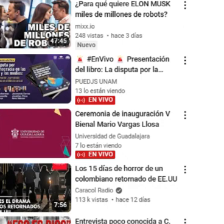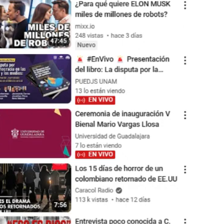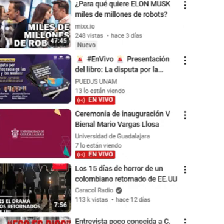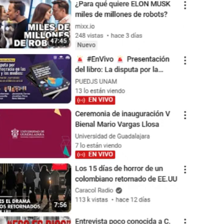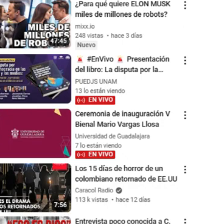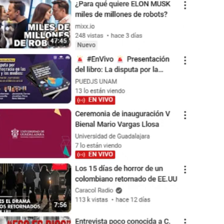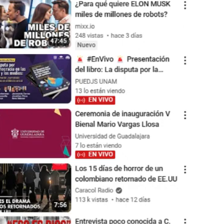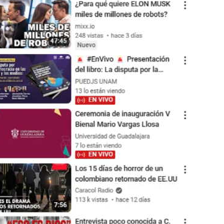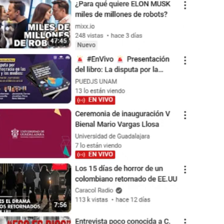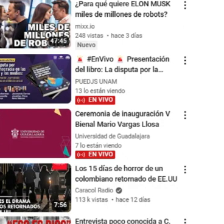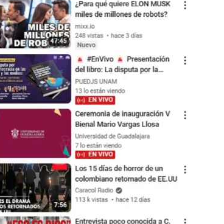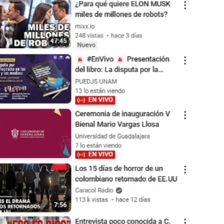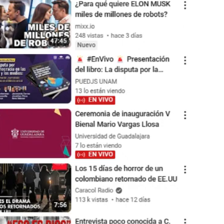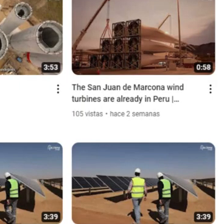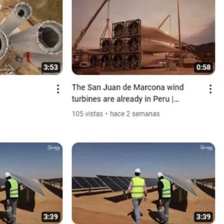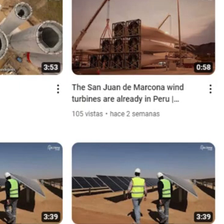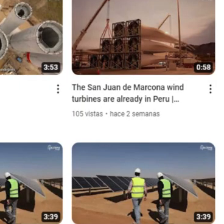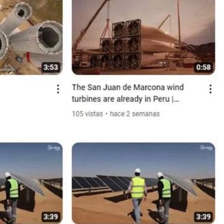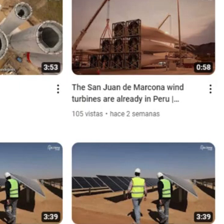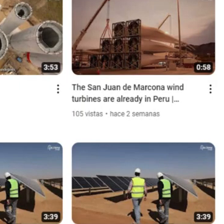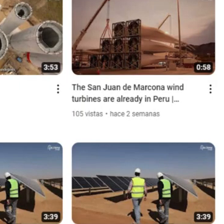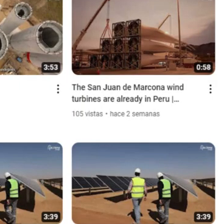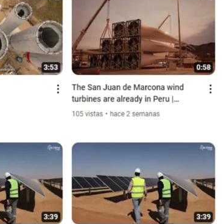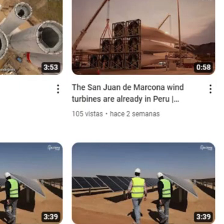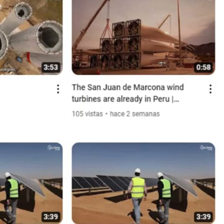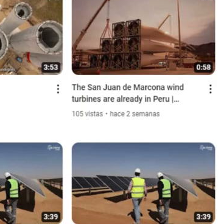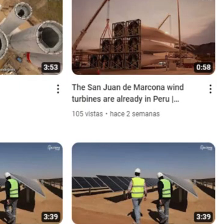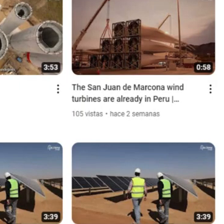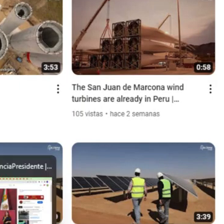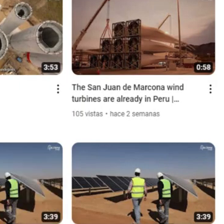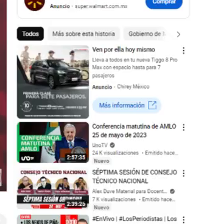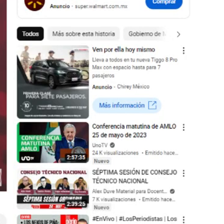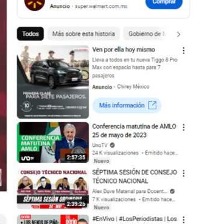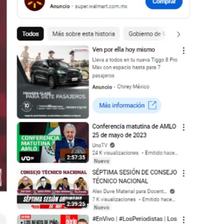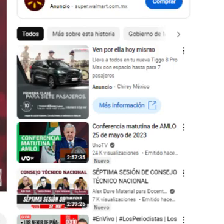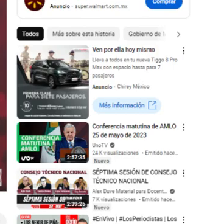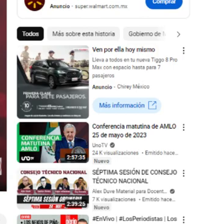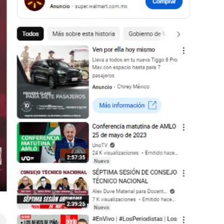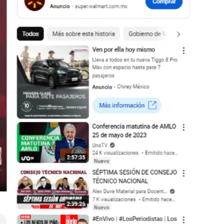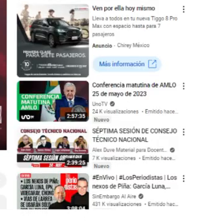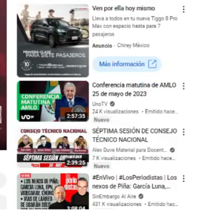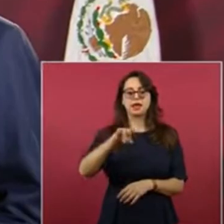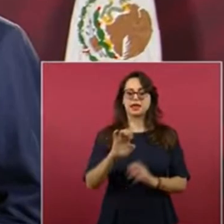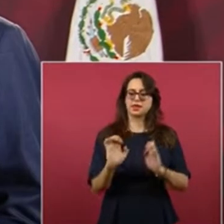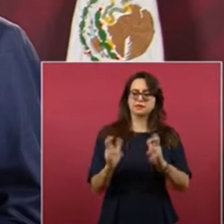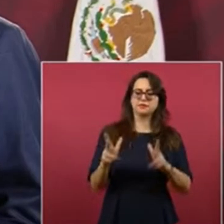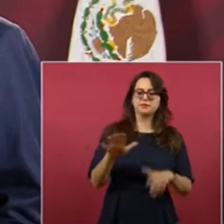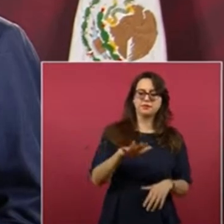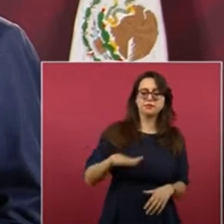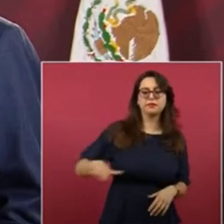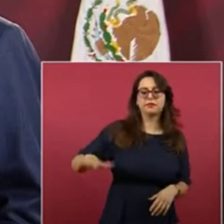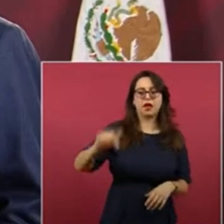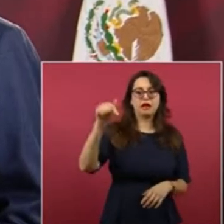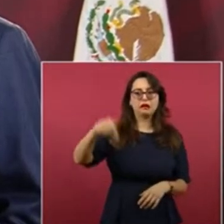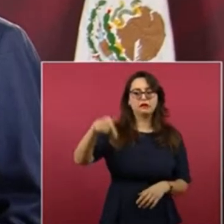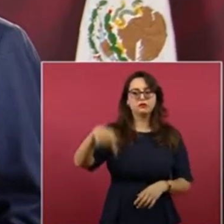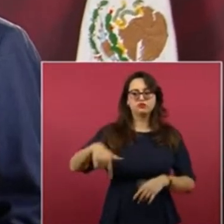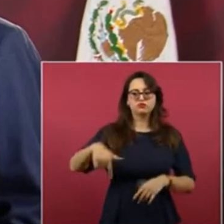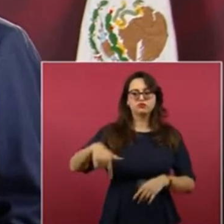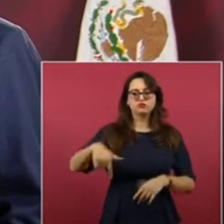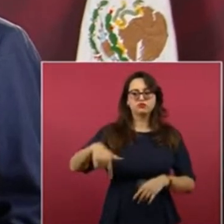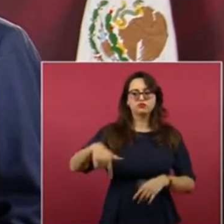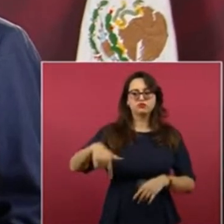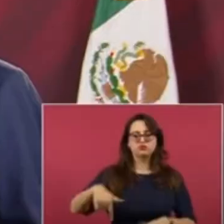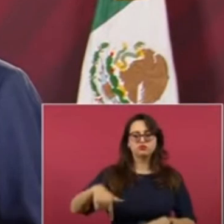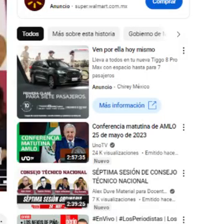applications. So first, let's take a look at the emerging zona de recipe Palenque, for how to train these assistants, en and keep in mind una that this is all very new and still rapidly evolving. ruta. But so